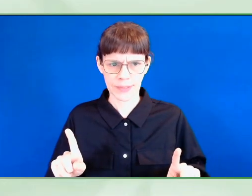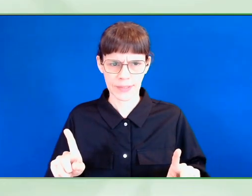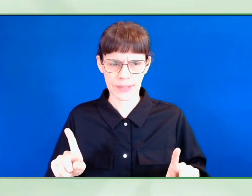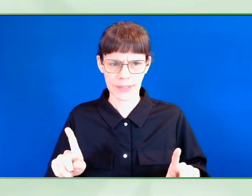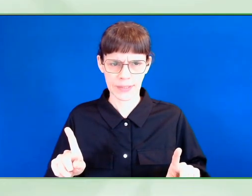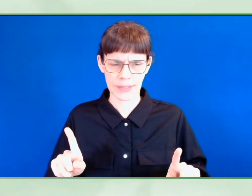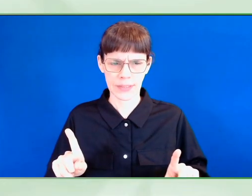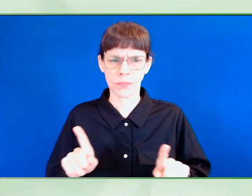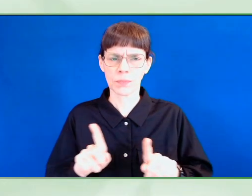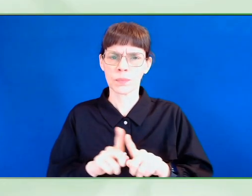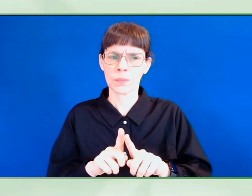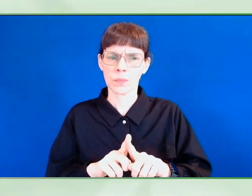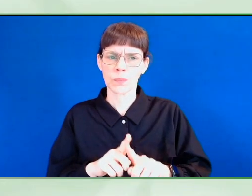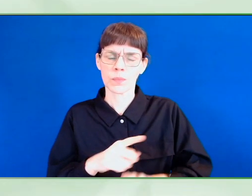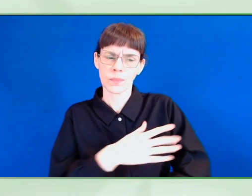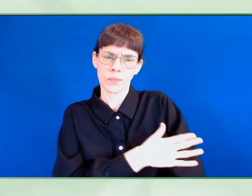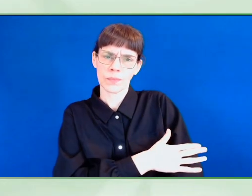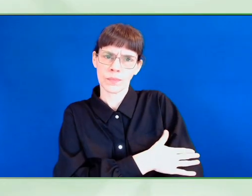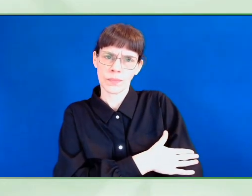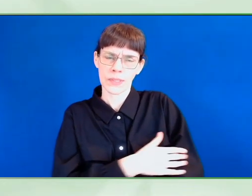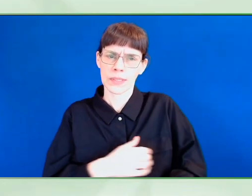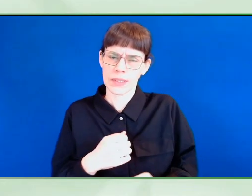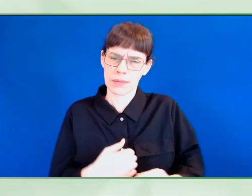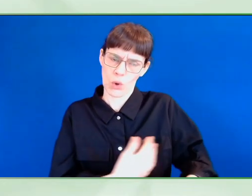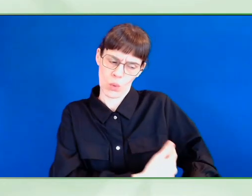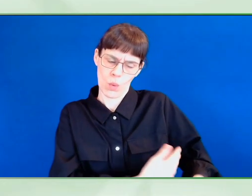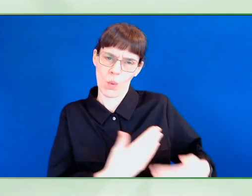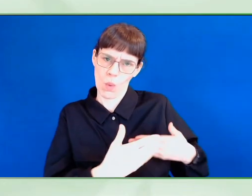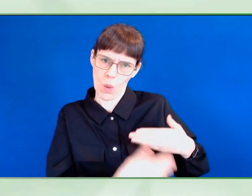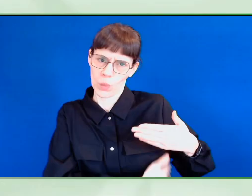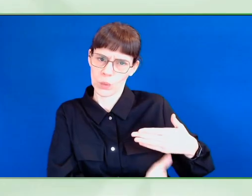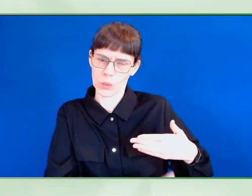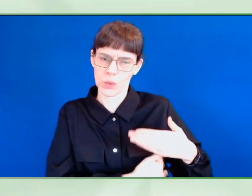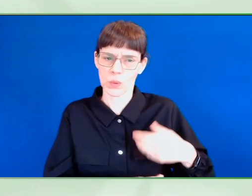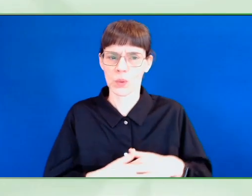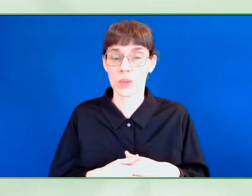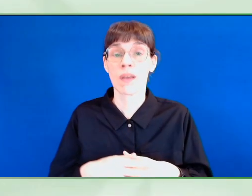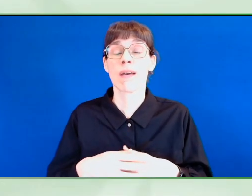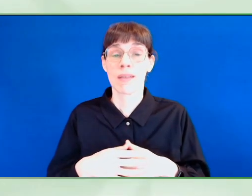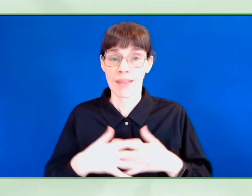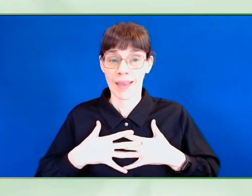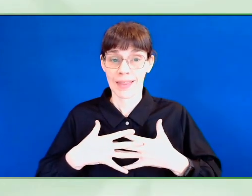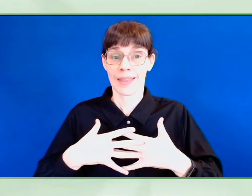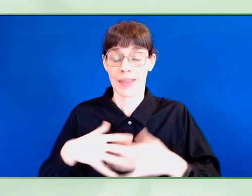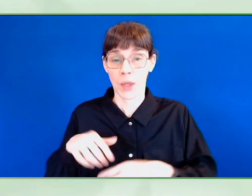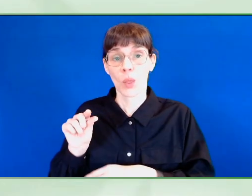in towards the rib cage. Next, inhale, just lifting up slightly, halfway lift.